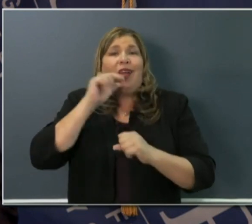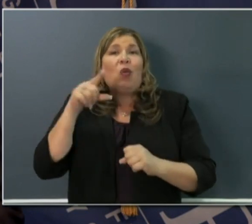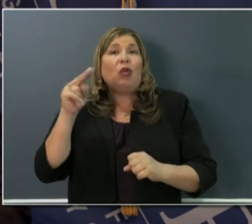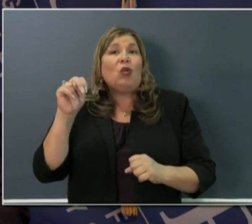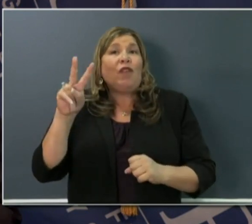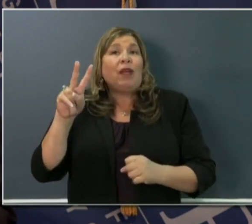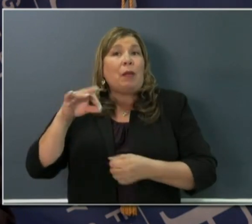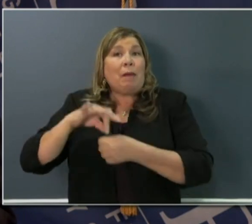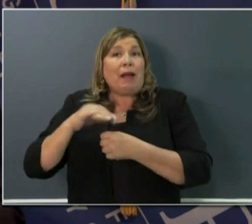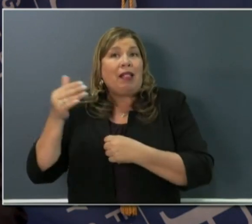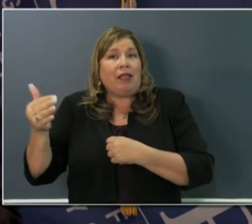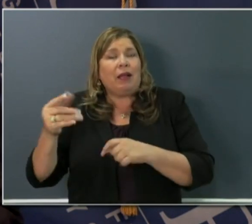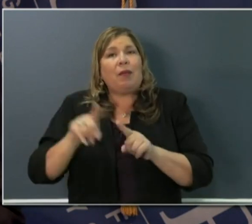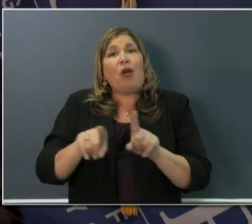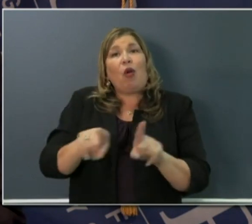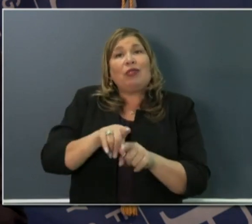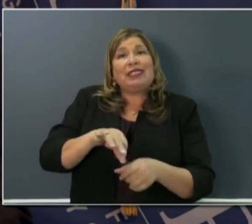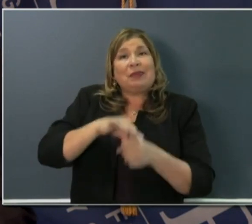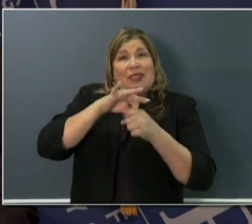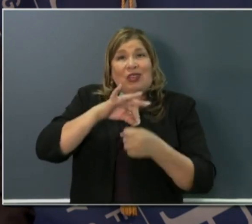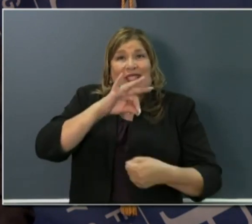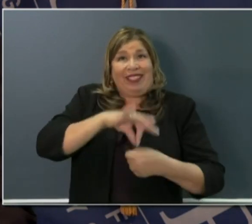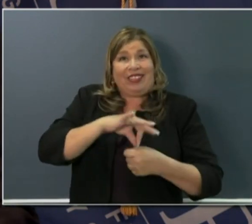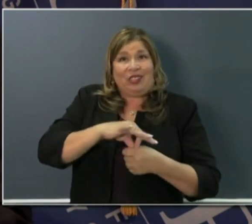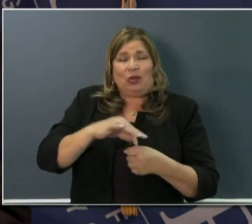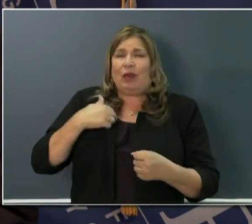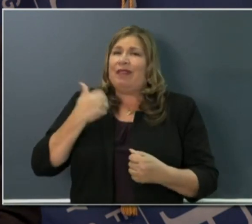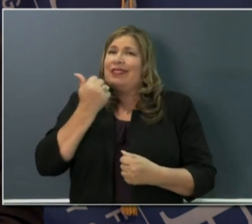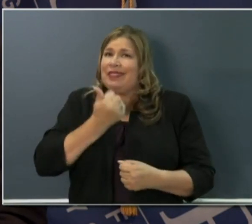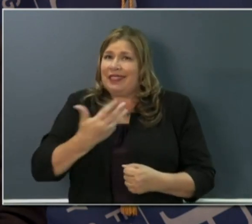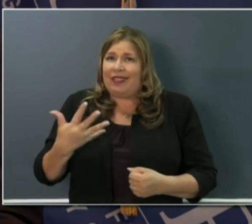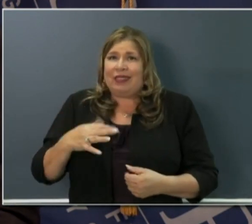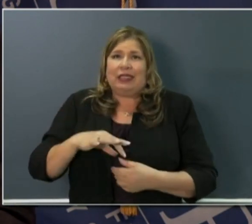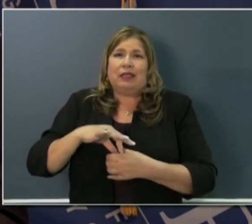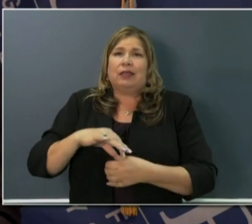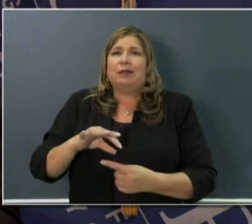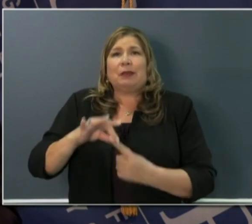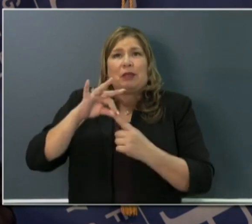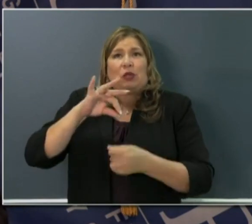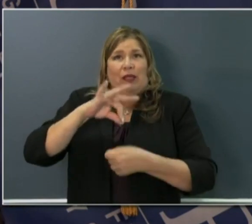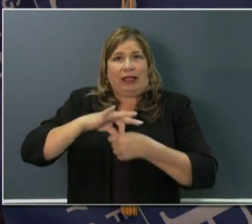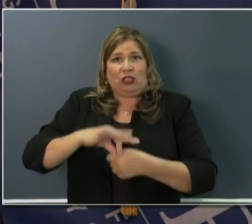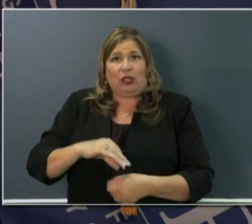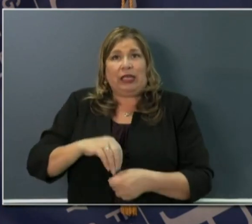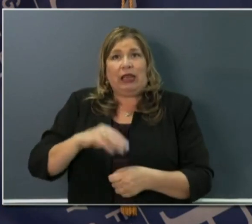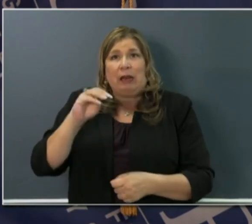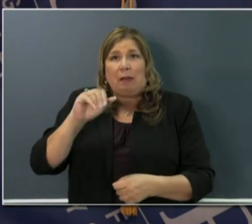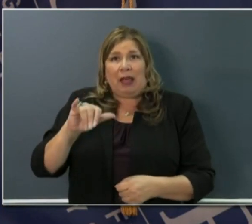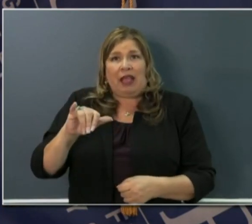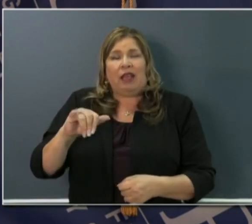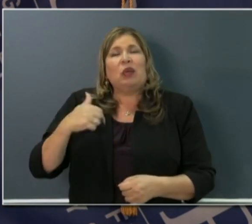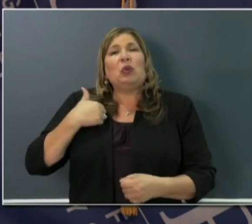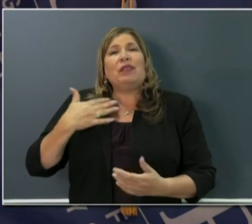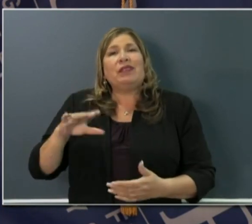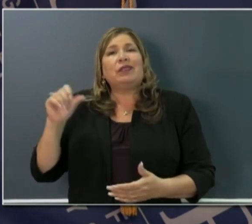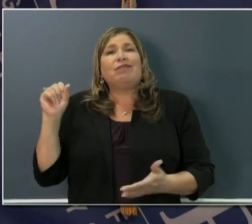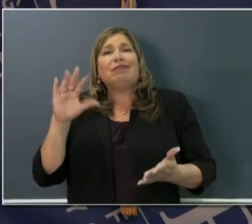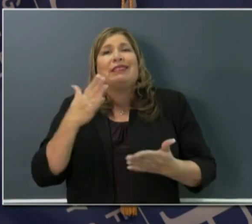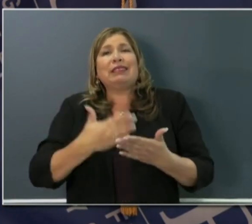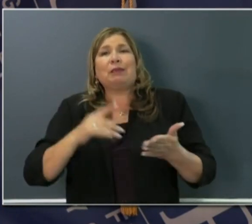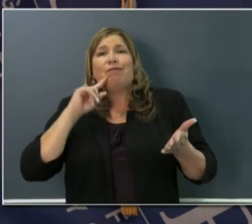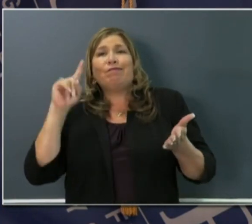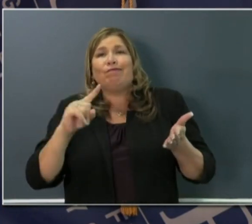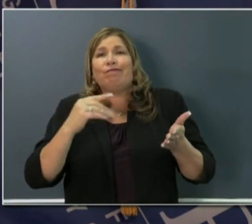but our special election. And as you know, we have a number of special elections in May. We put out a directive a few days ago on the